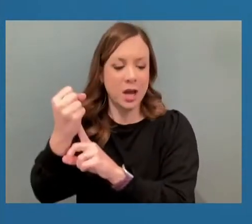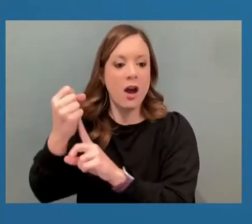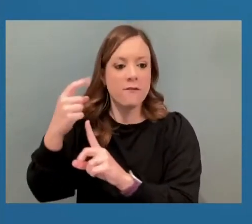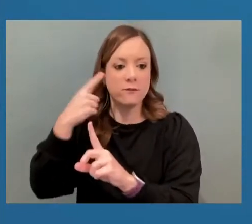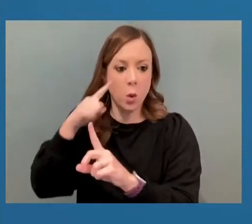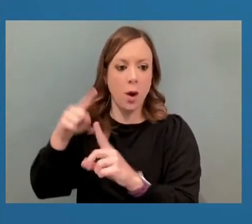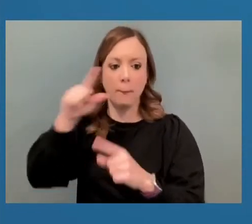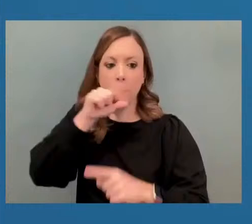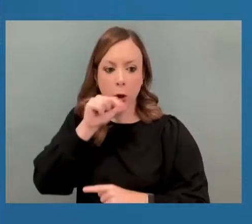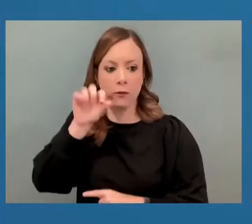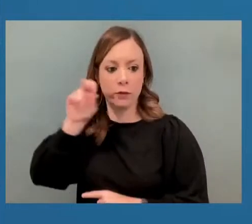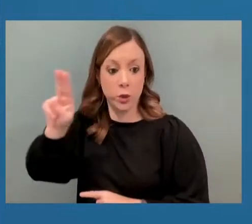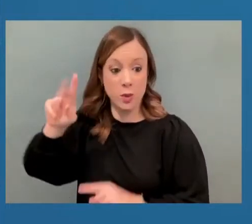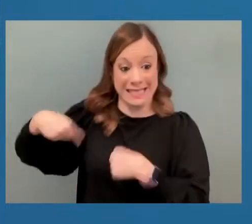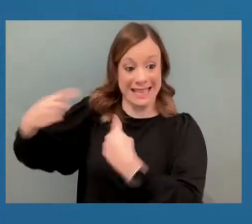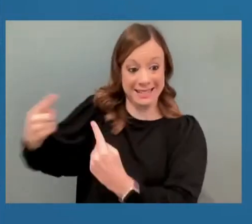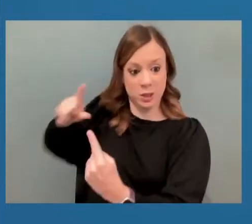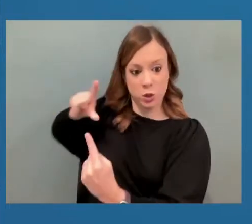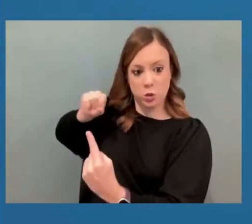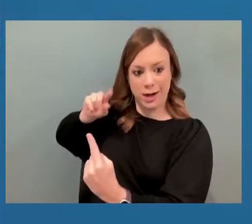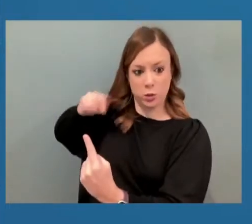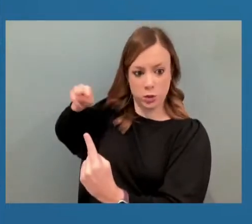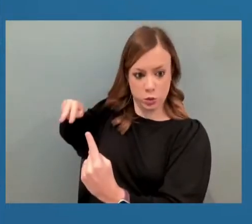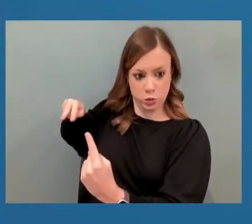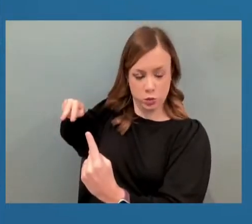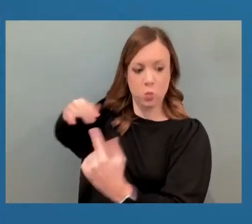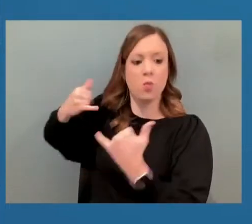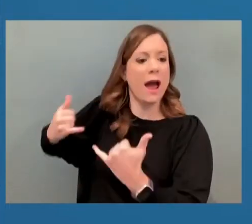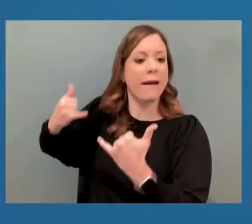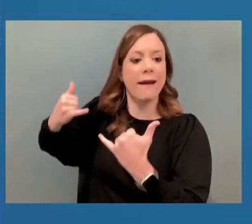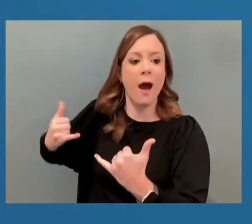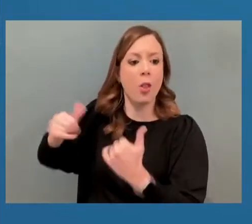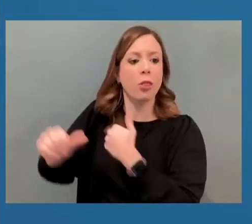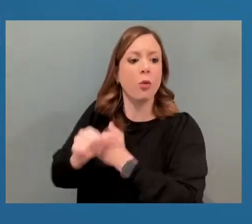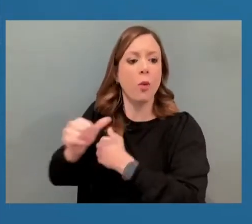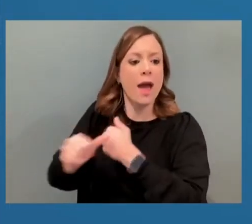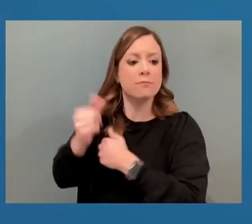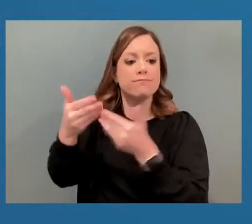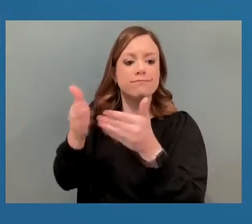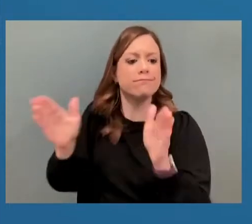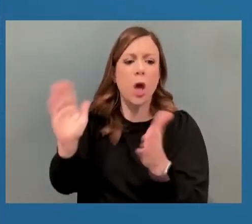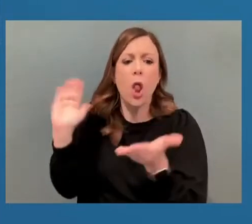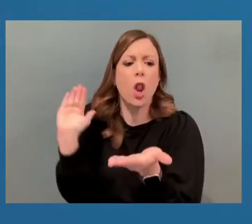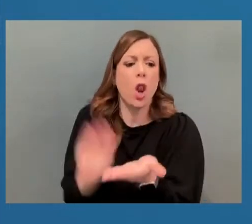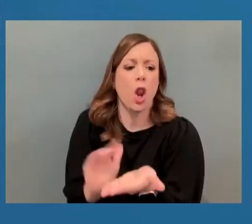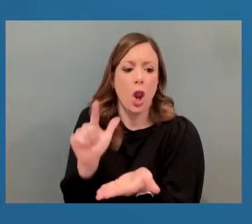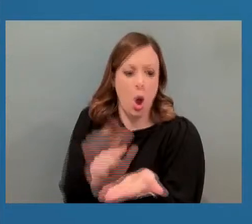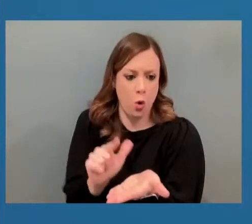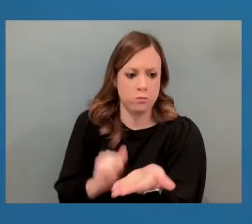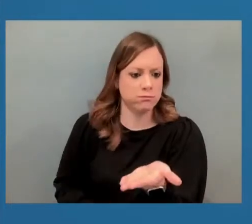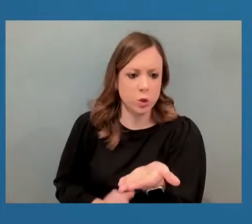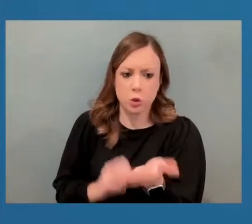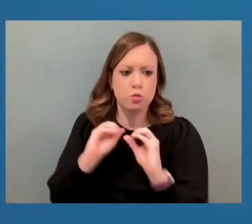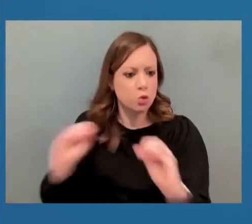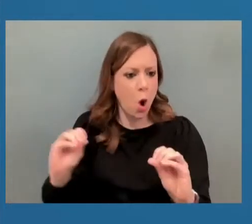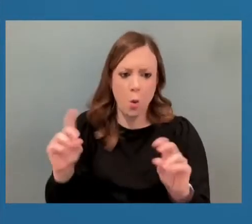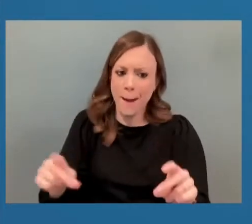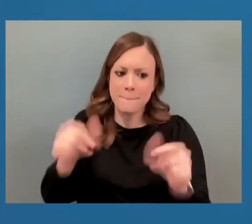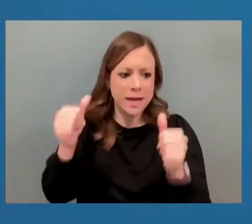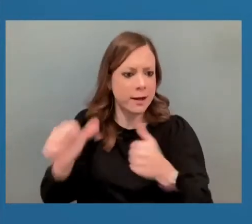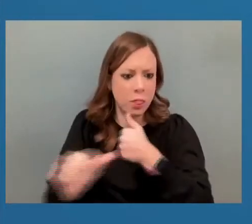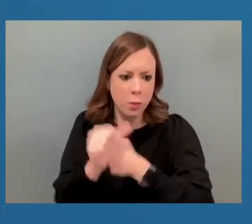Department of Health assesses the threat to the public as low. There's no immediate public health threat. Just to give you some more